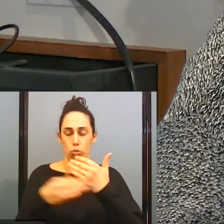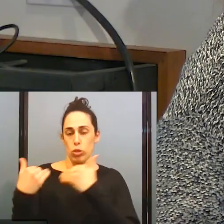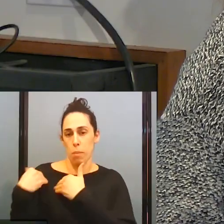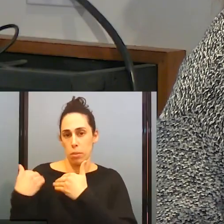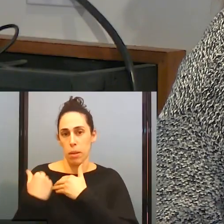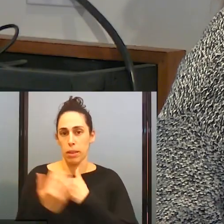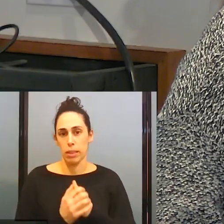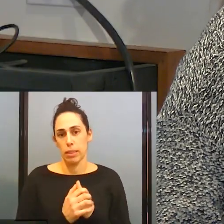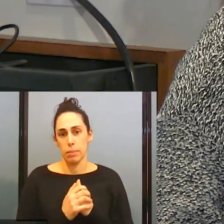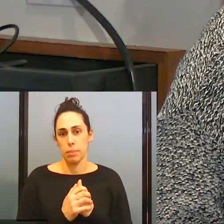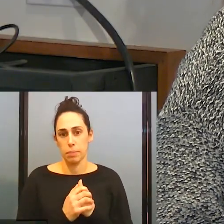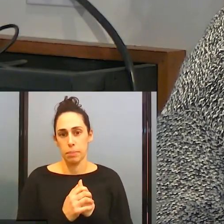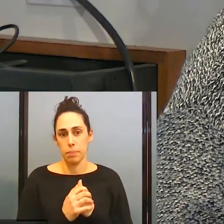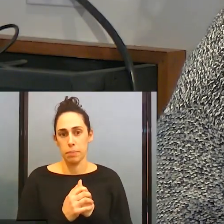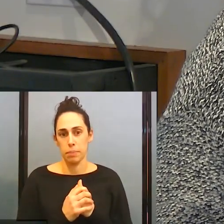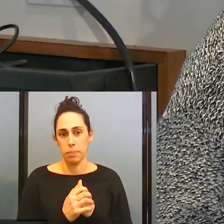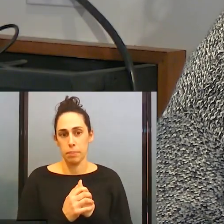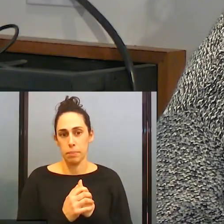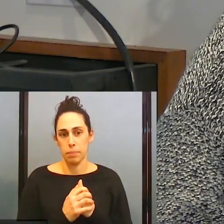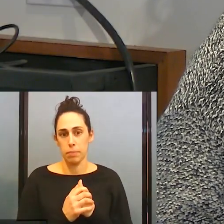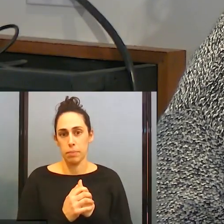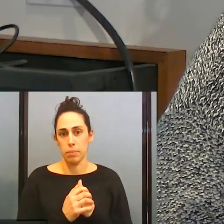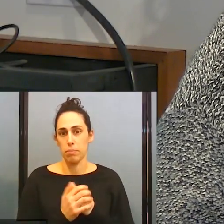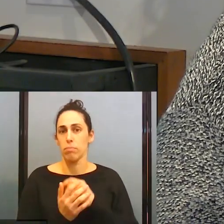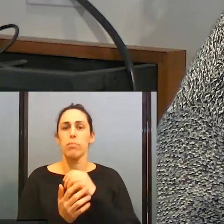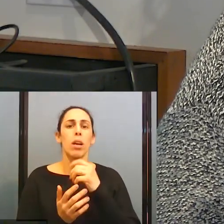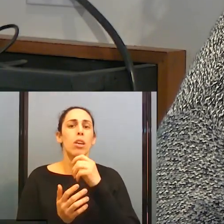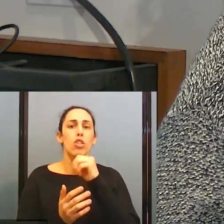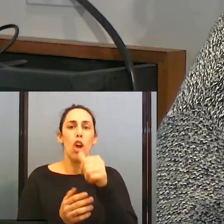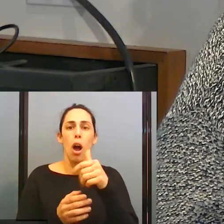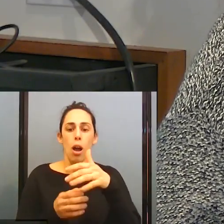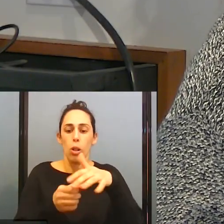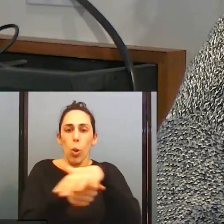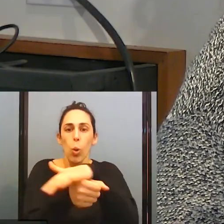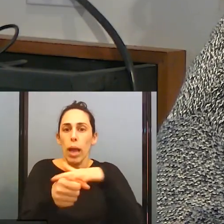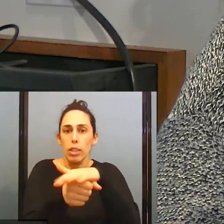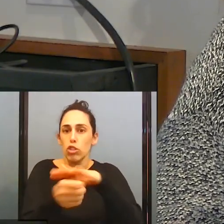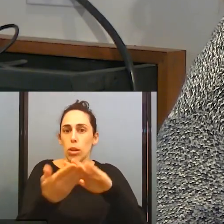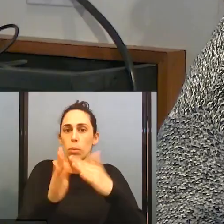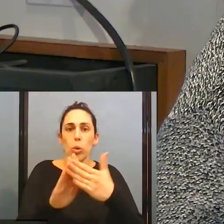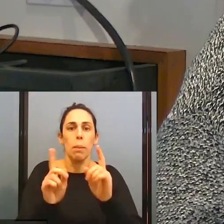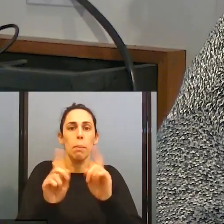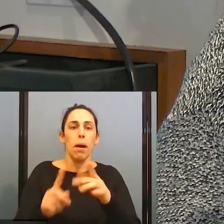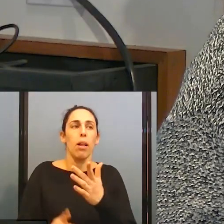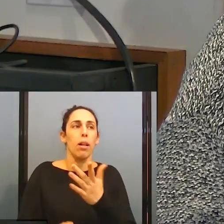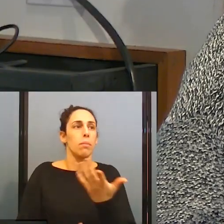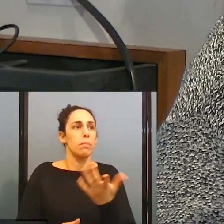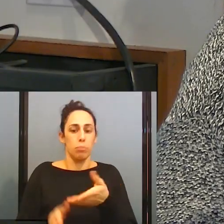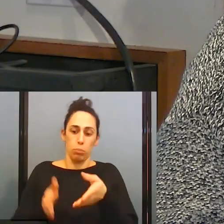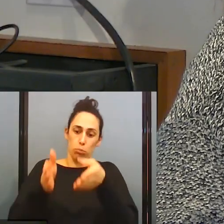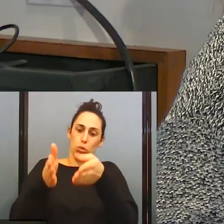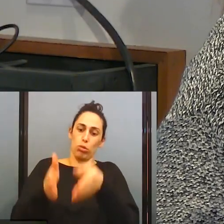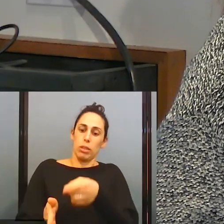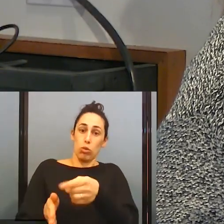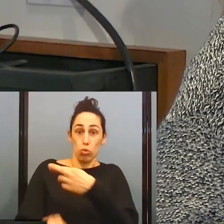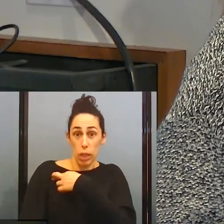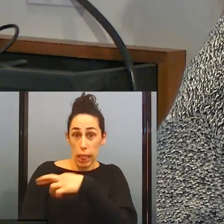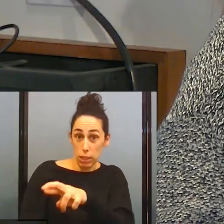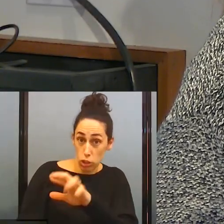own, whether it's religious, whether it's ethno-linguistic community, family, extended